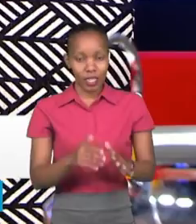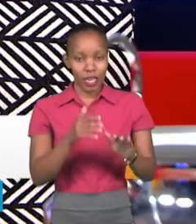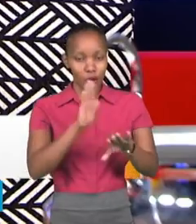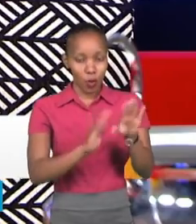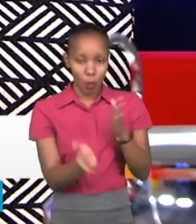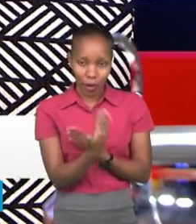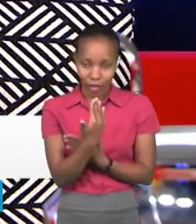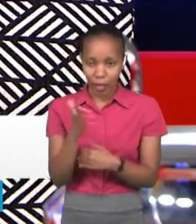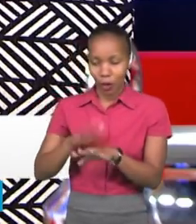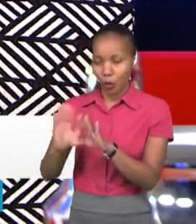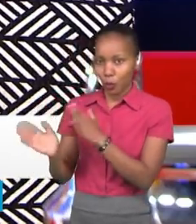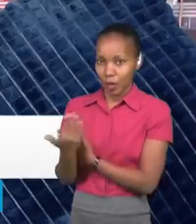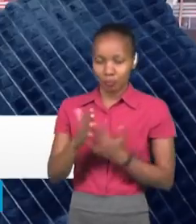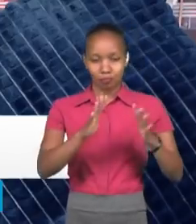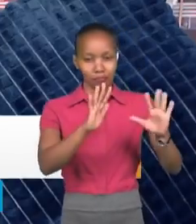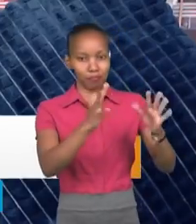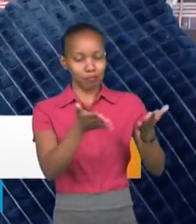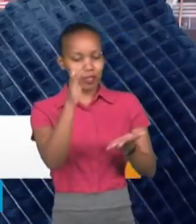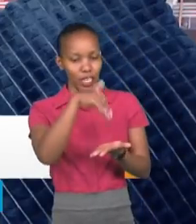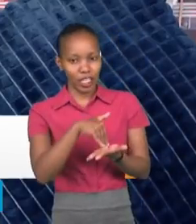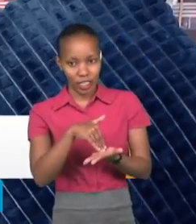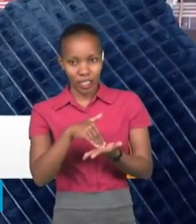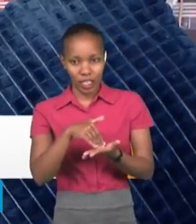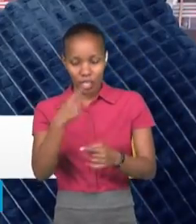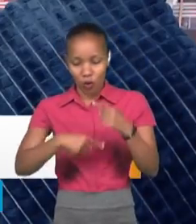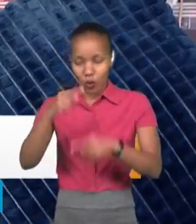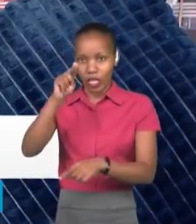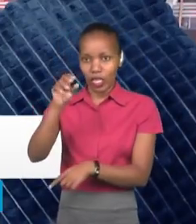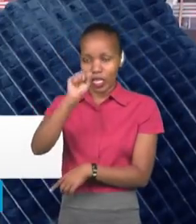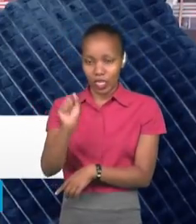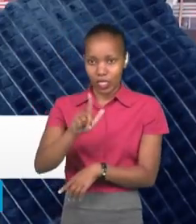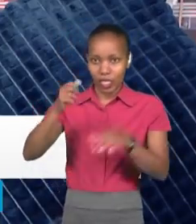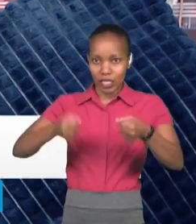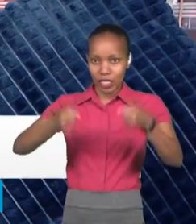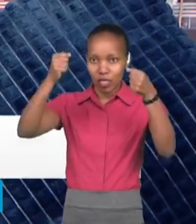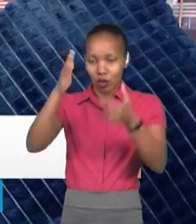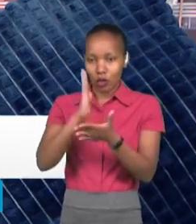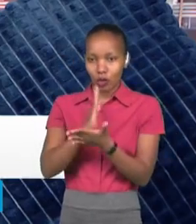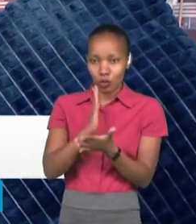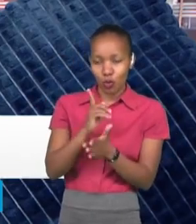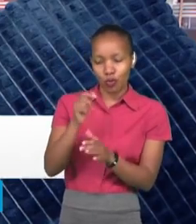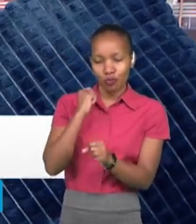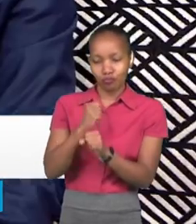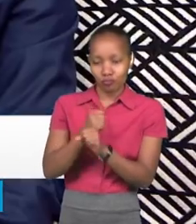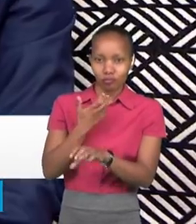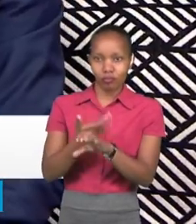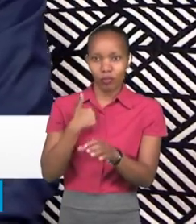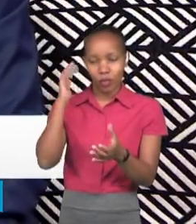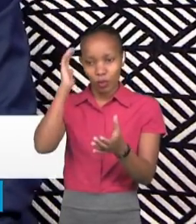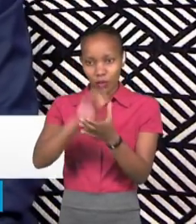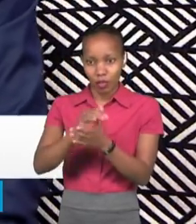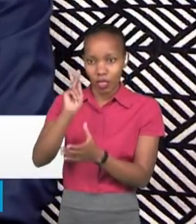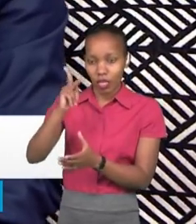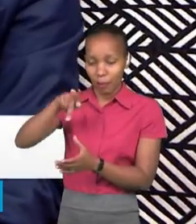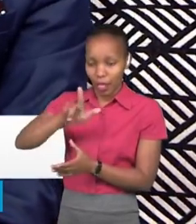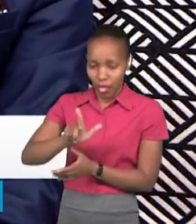good morning. Good morning. Congrats again for winning the NSL title. Thank you. And this has been a journey for you guys, and I believe KPL is